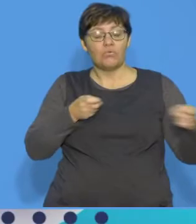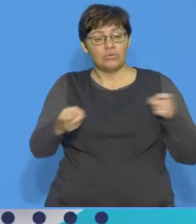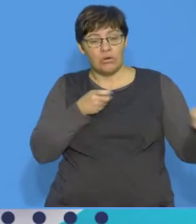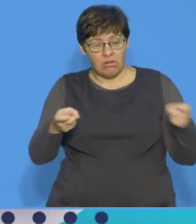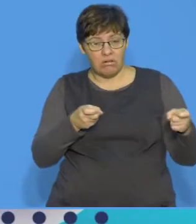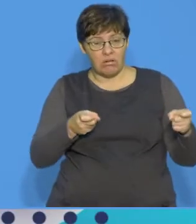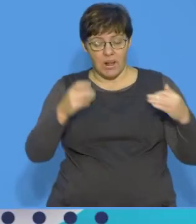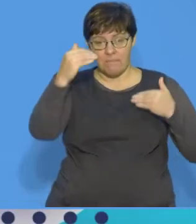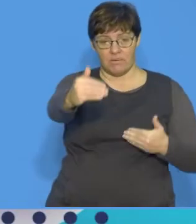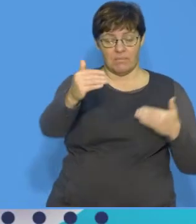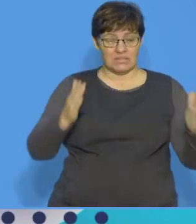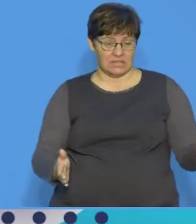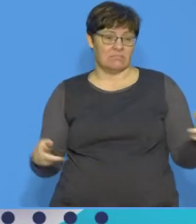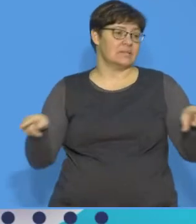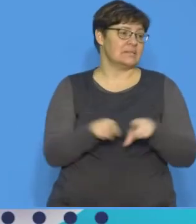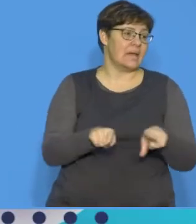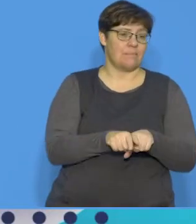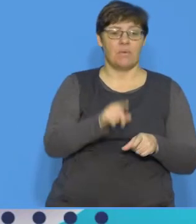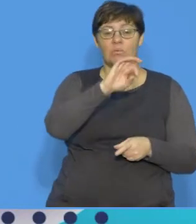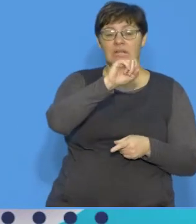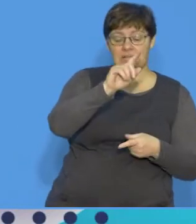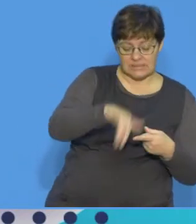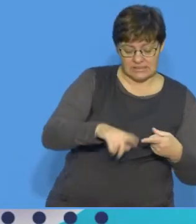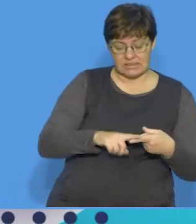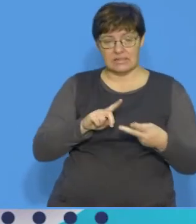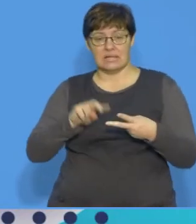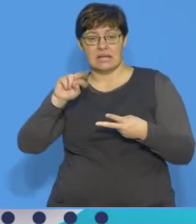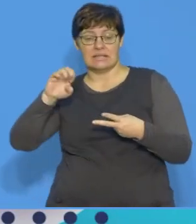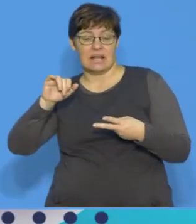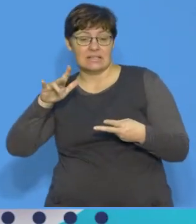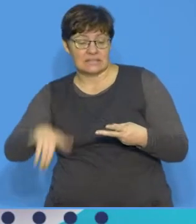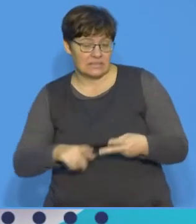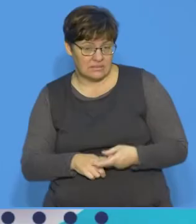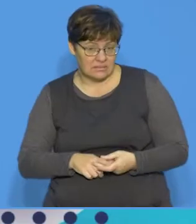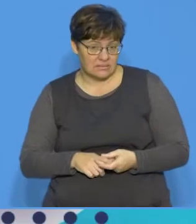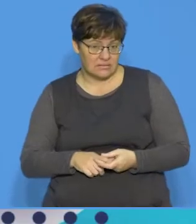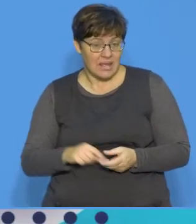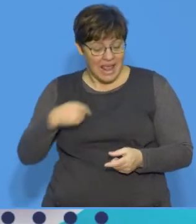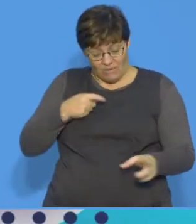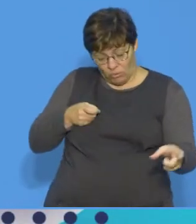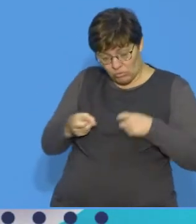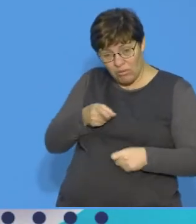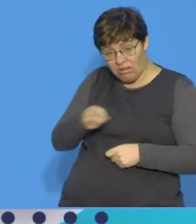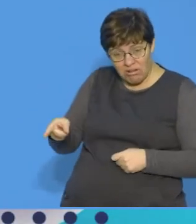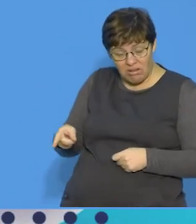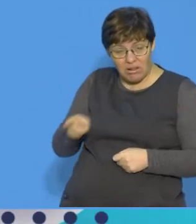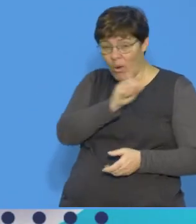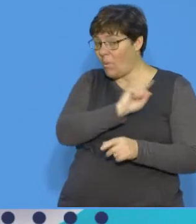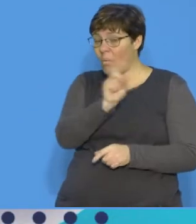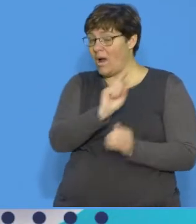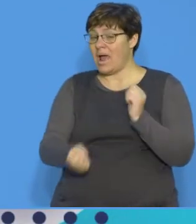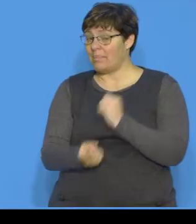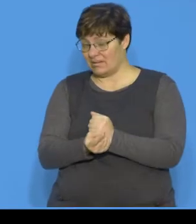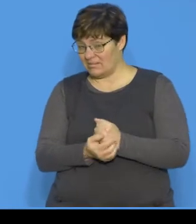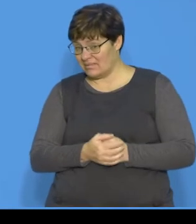parameters, such as natality and mortality? What are the consequences of this? Well, I think you should be able